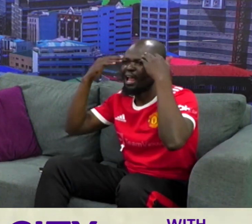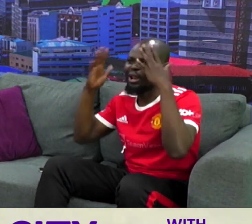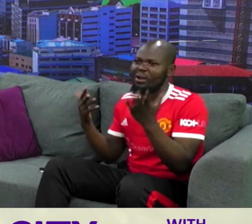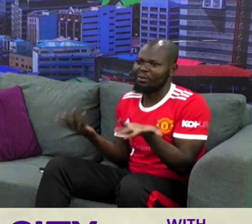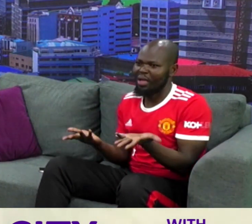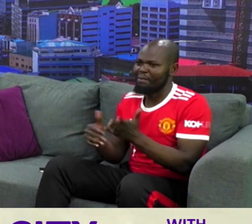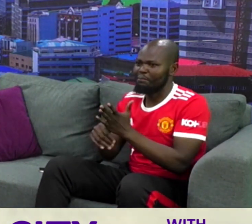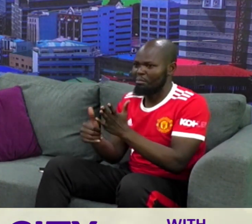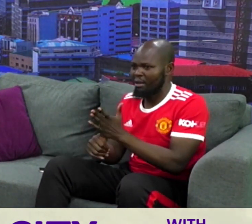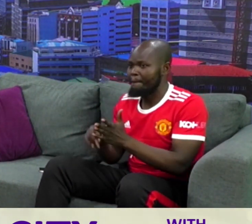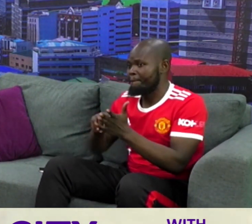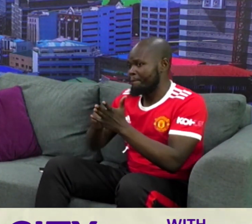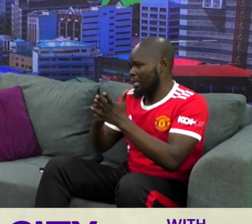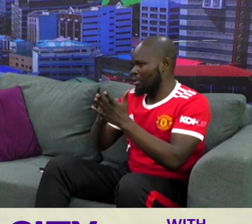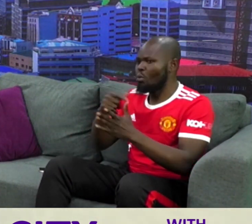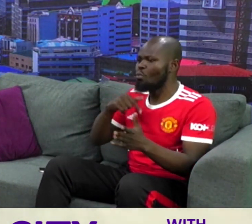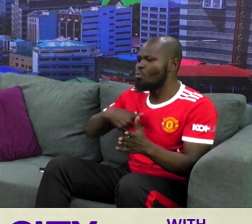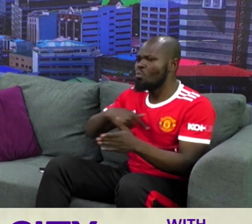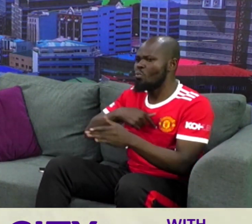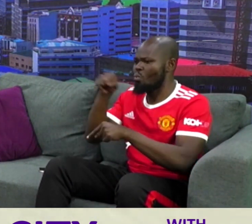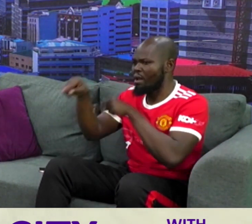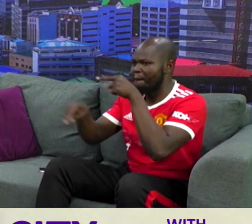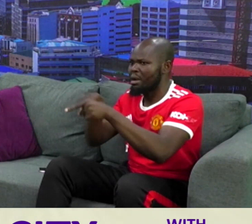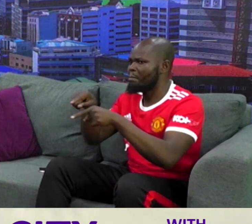have been there for a long time, but Missy June nini shida yao.